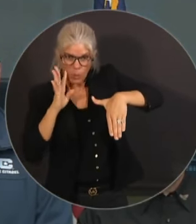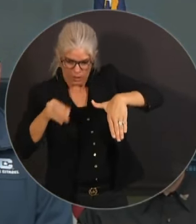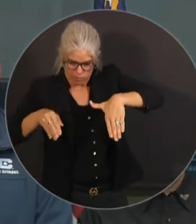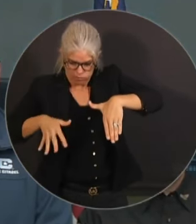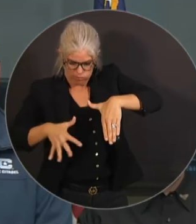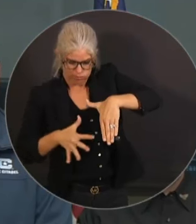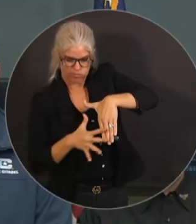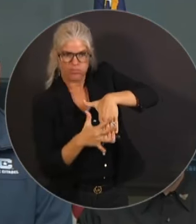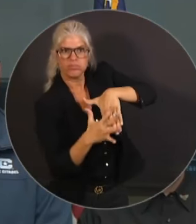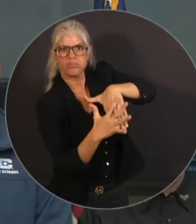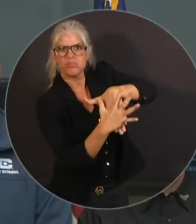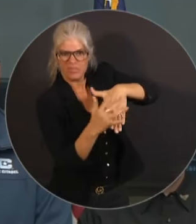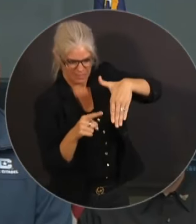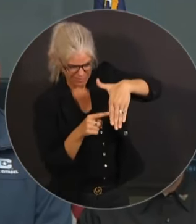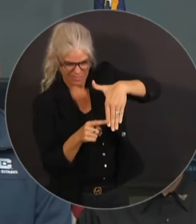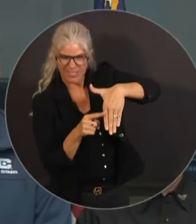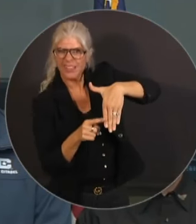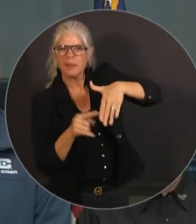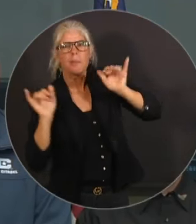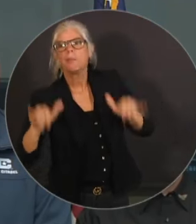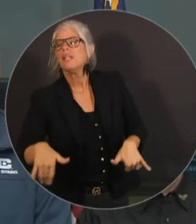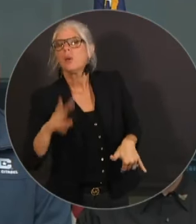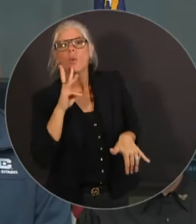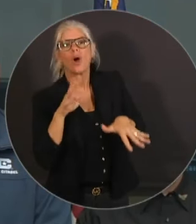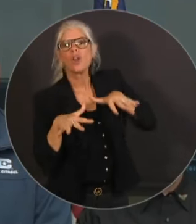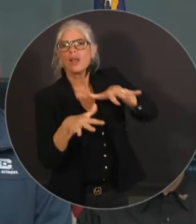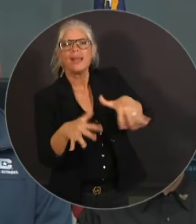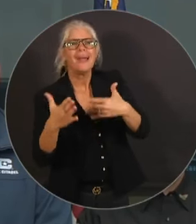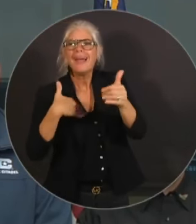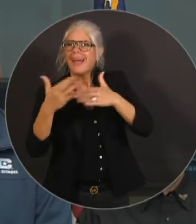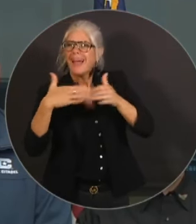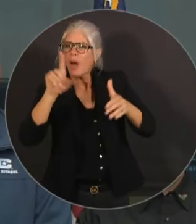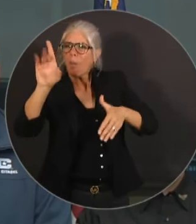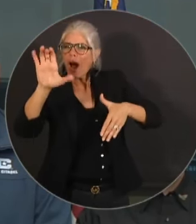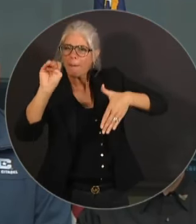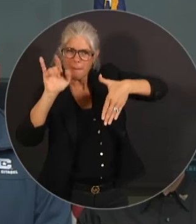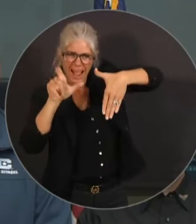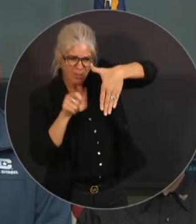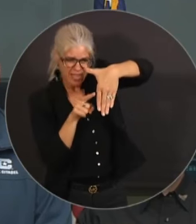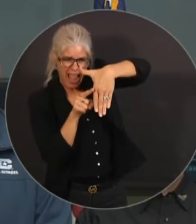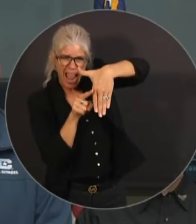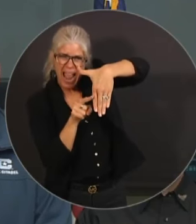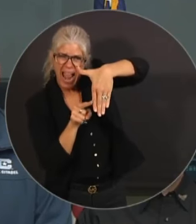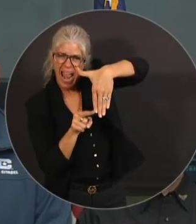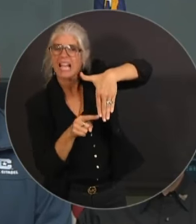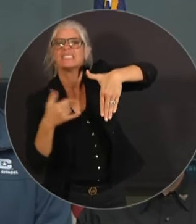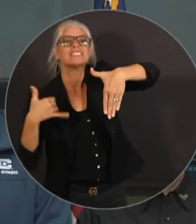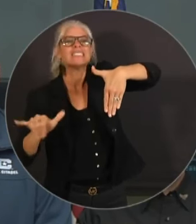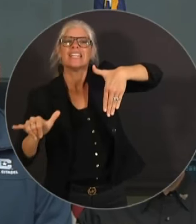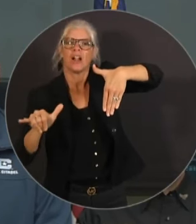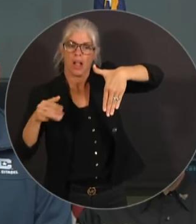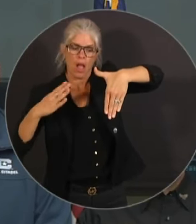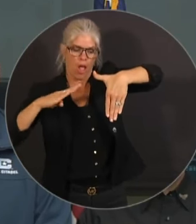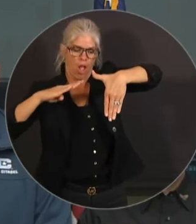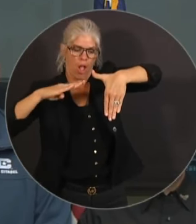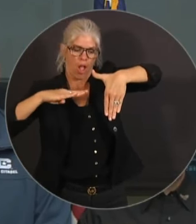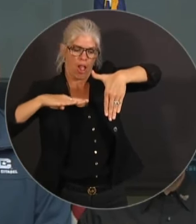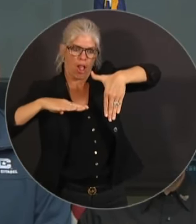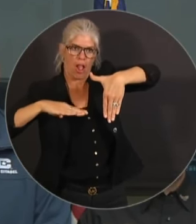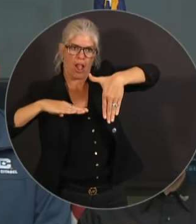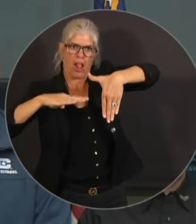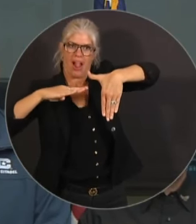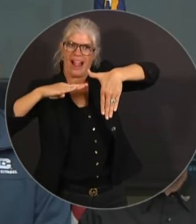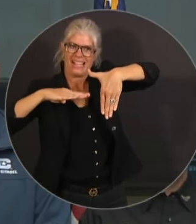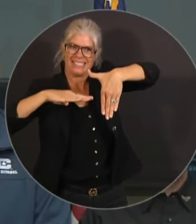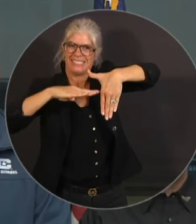have serious surge even 100 miles down the coast. But it also could wobble further south, and we could even get a bigger impact.